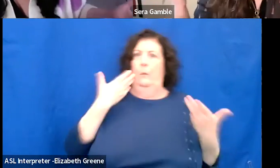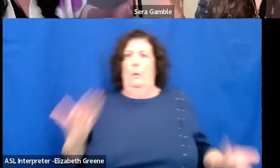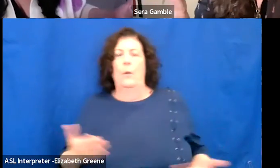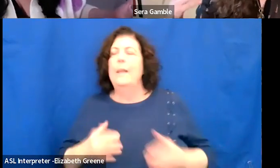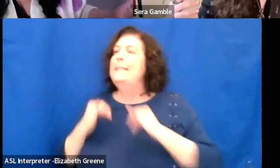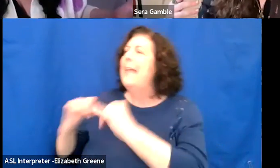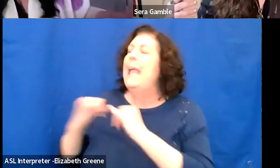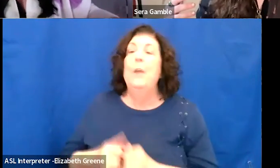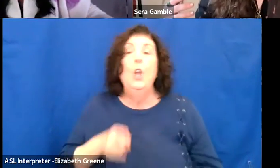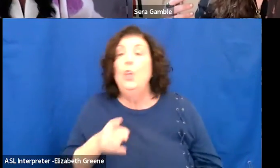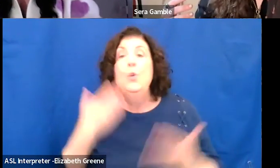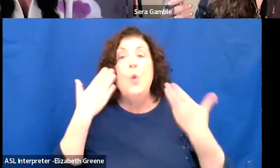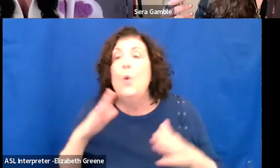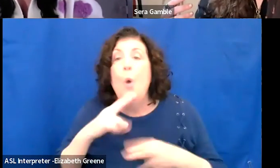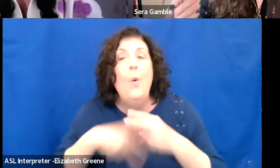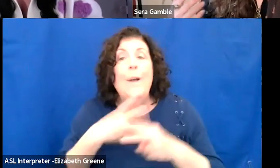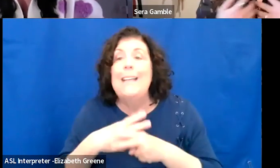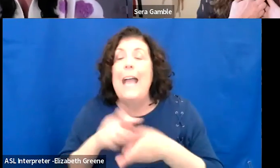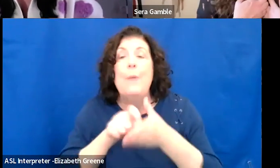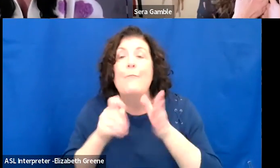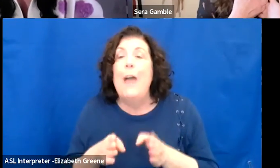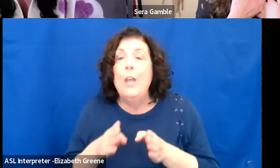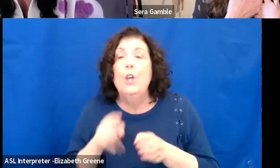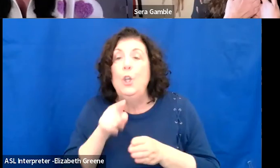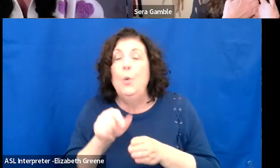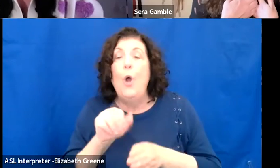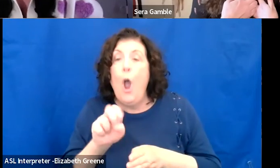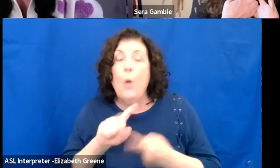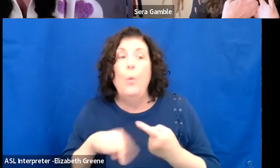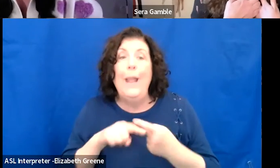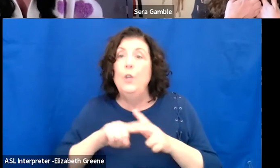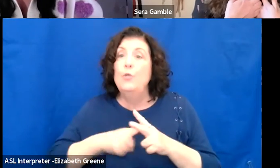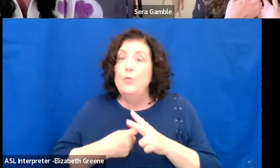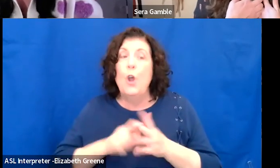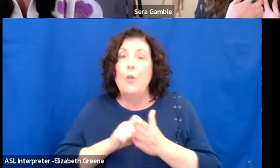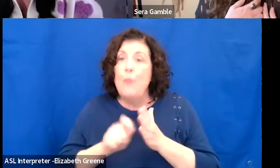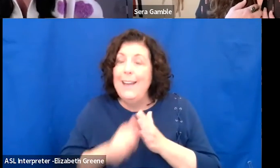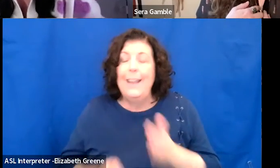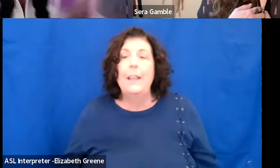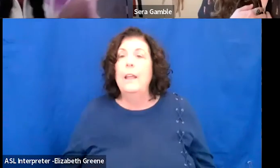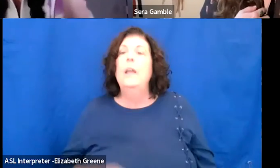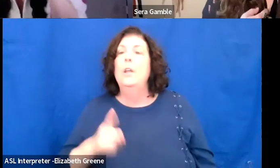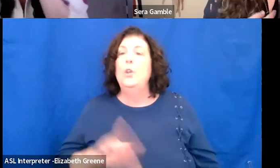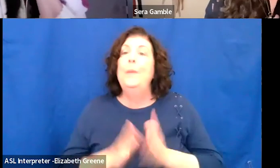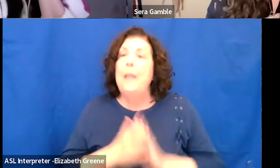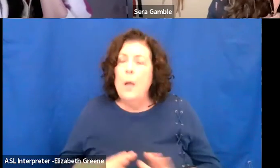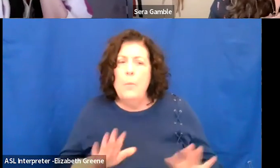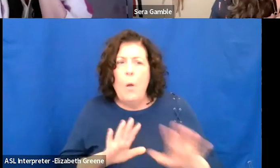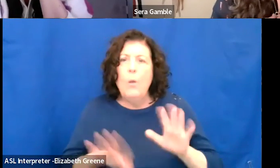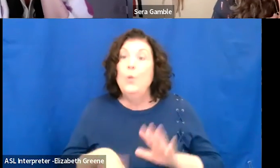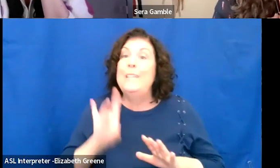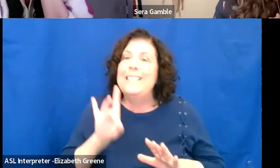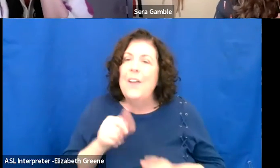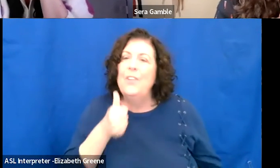You don't actually know what kind of writer you are when you're starting. So you're in there and then you like go, oh, writer. I'm really good at this. Or your superpower, right? Like whatever